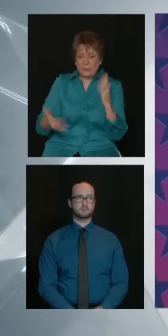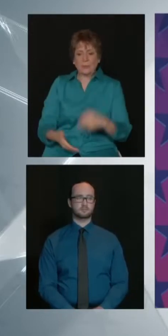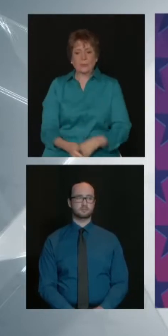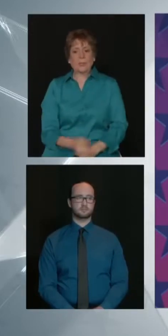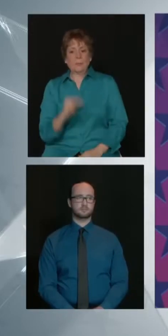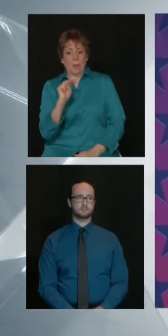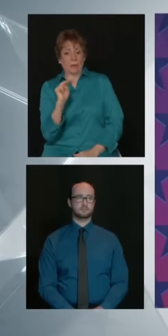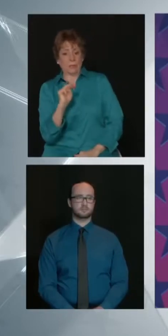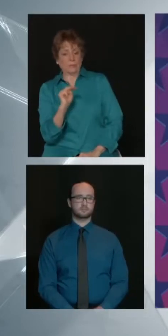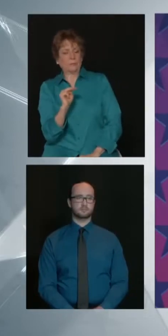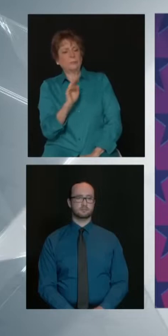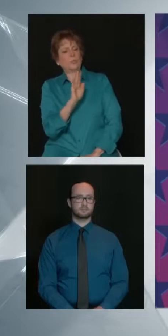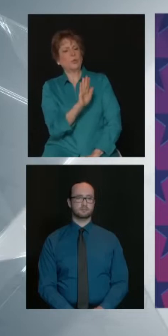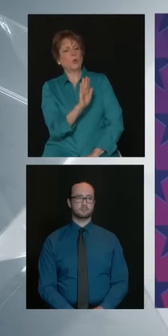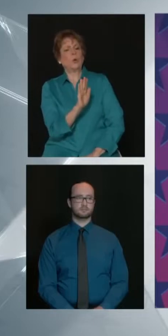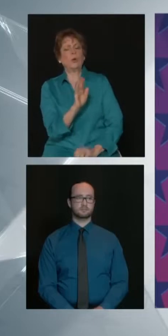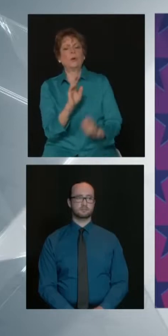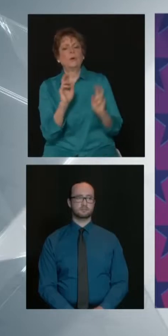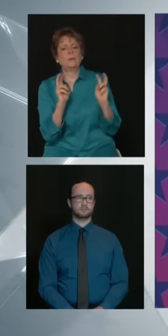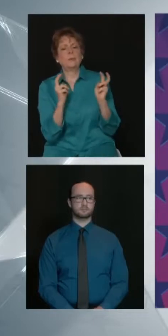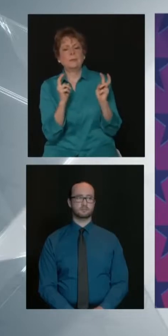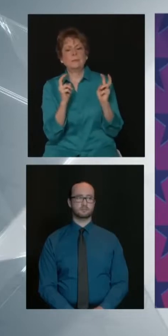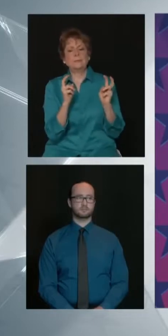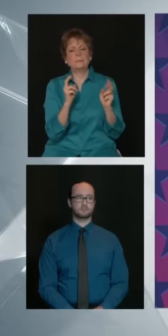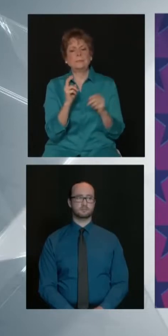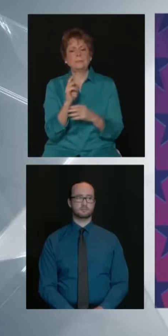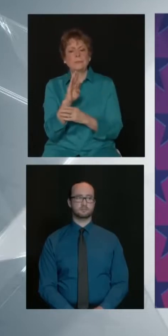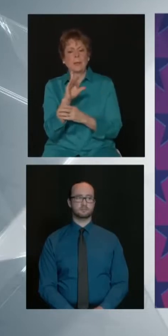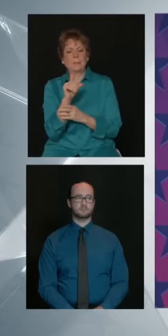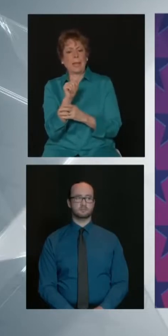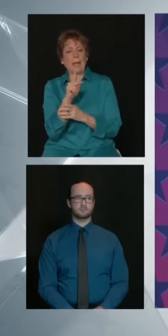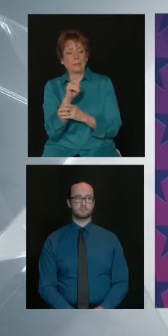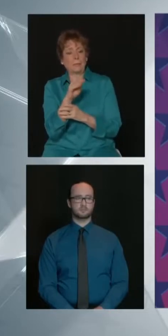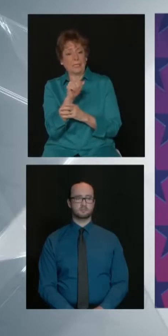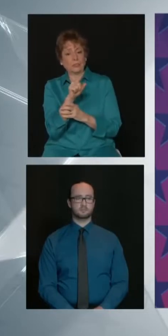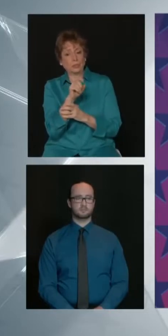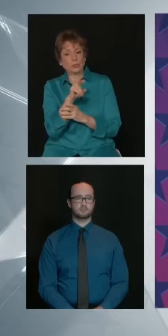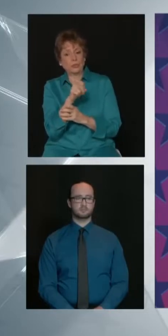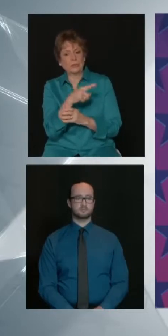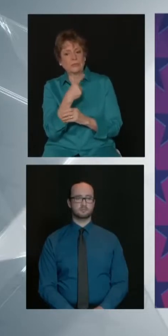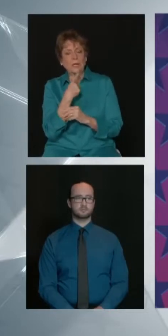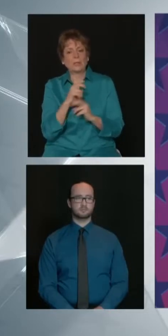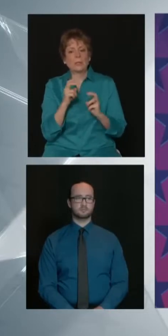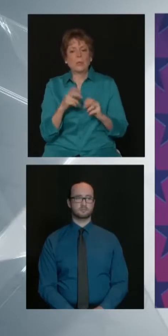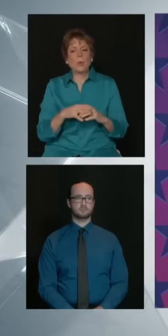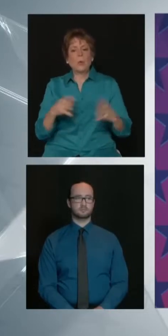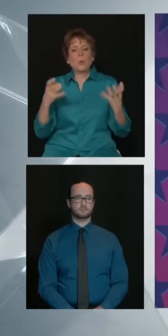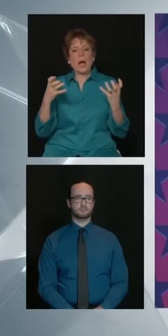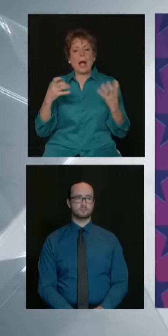you, unqualifiedly pro-life from conception, and that